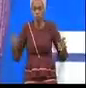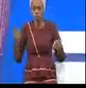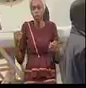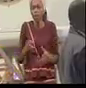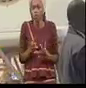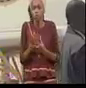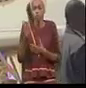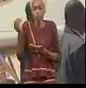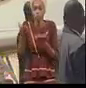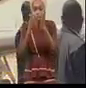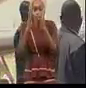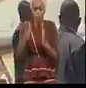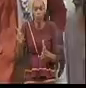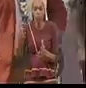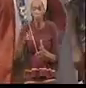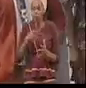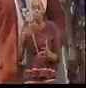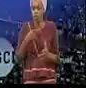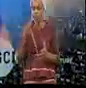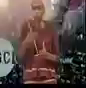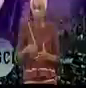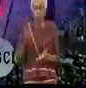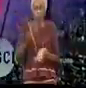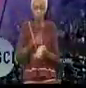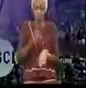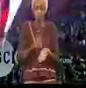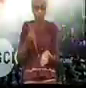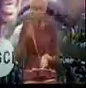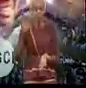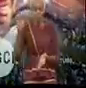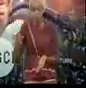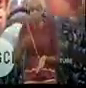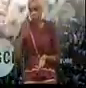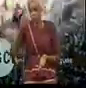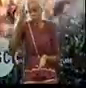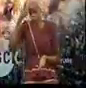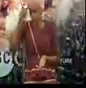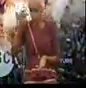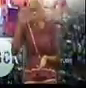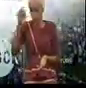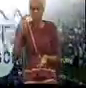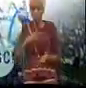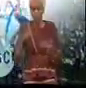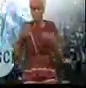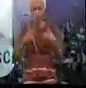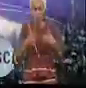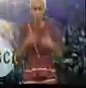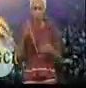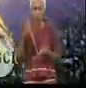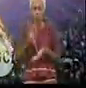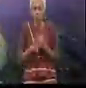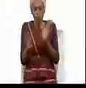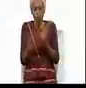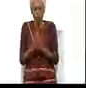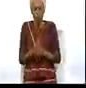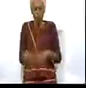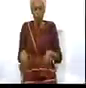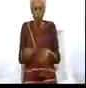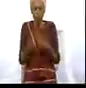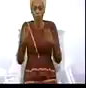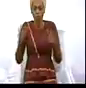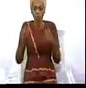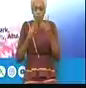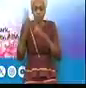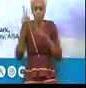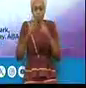servant, Pastor Dr. W. F. Komuyi, youths that will become godly catalysts in this present world.